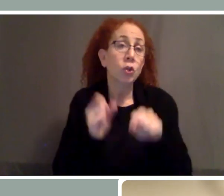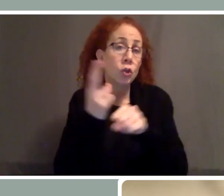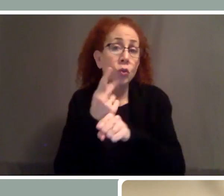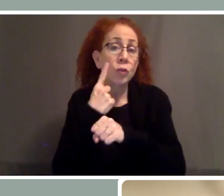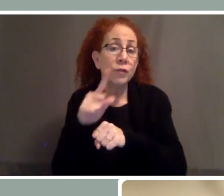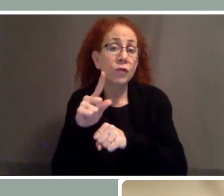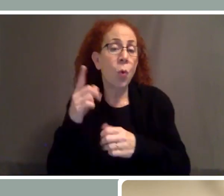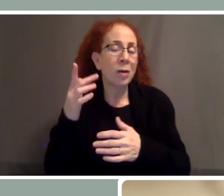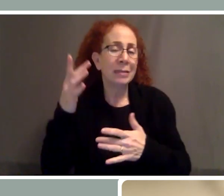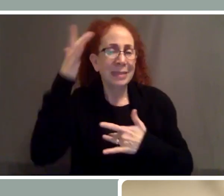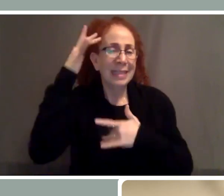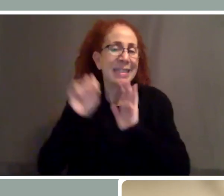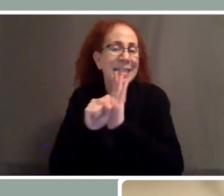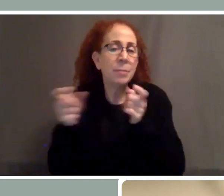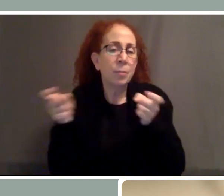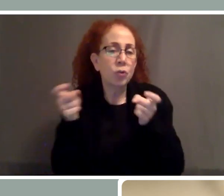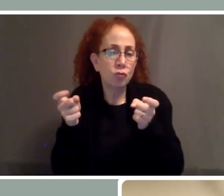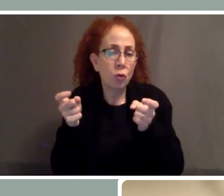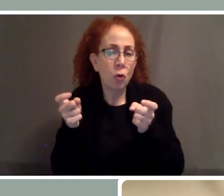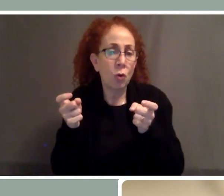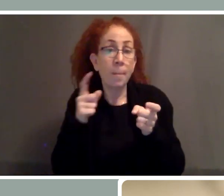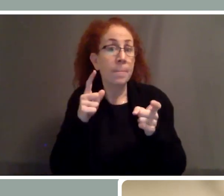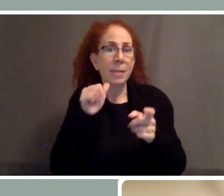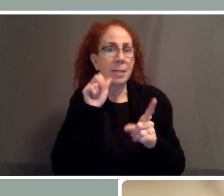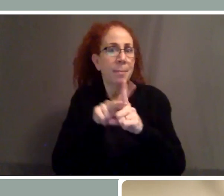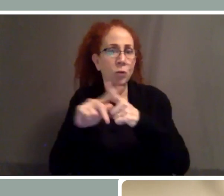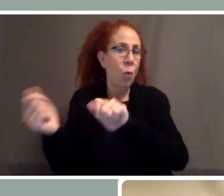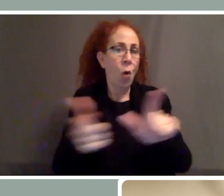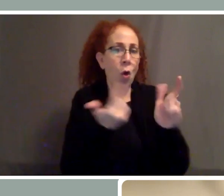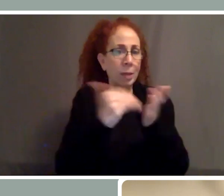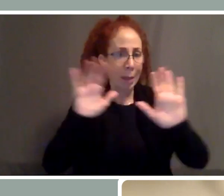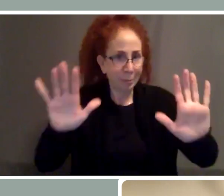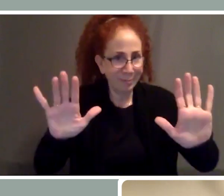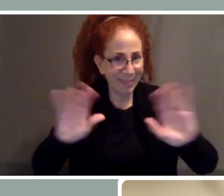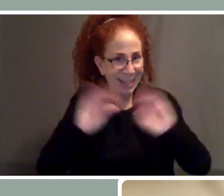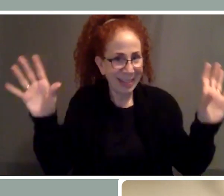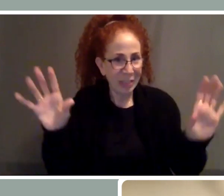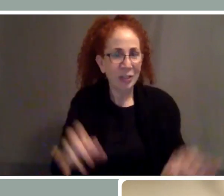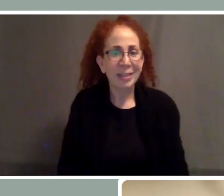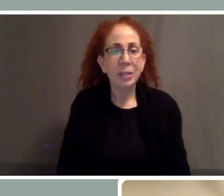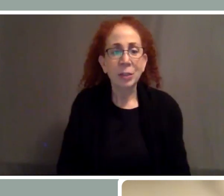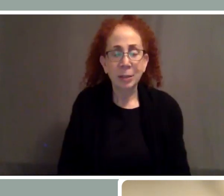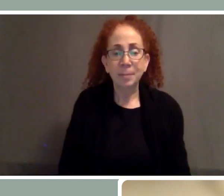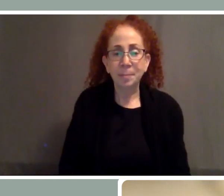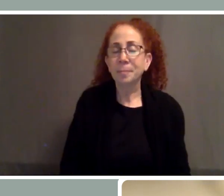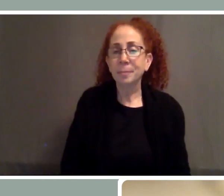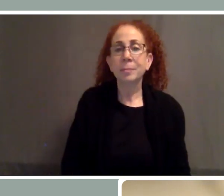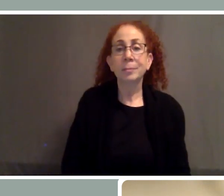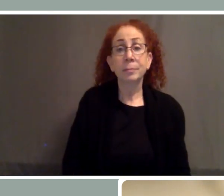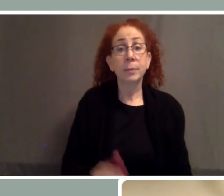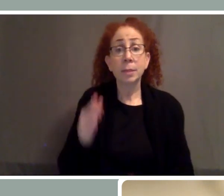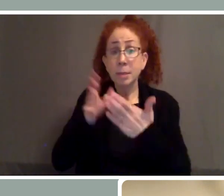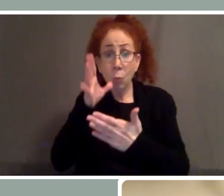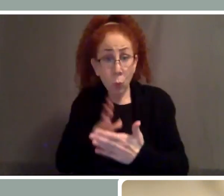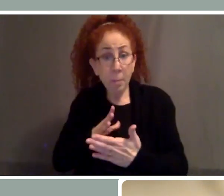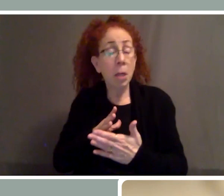symptom control. Now, again, that is not universal, okay? So I really want to make that very clear. If we have women who are doing well